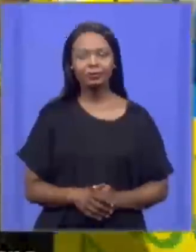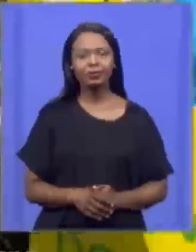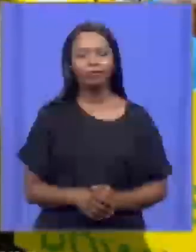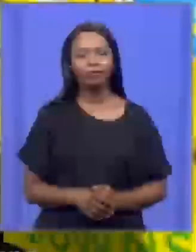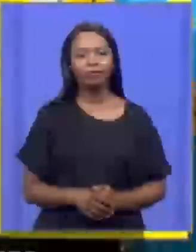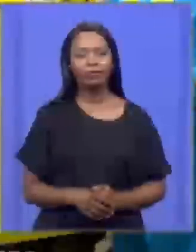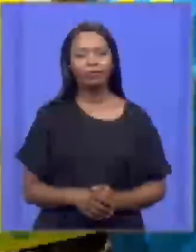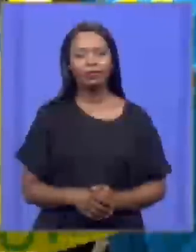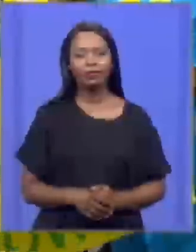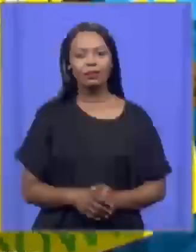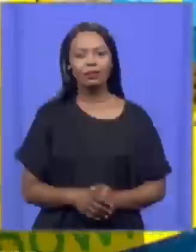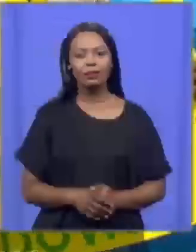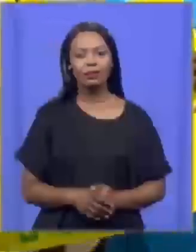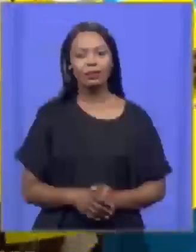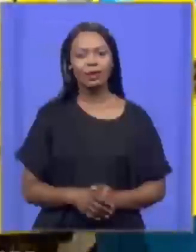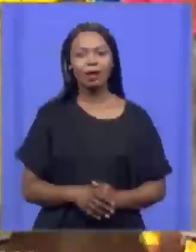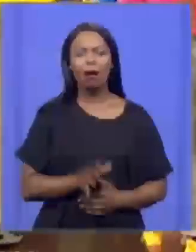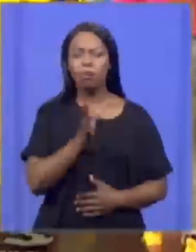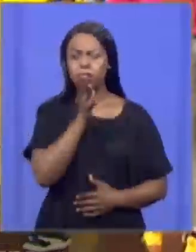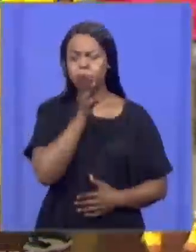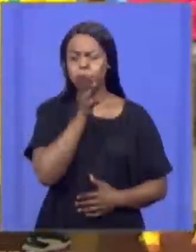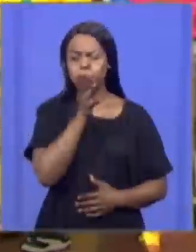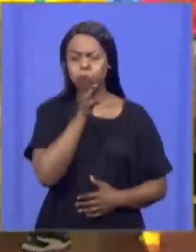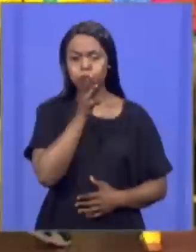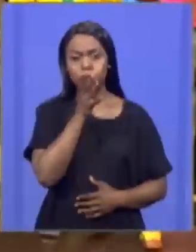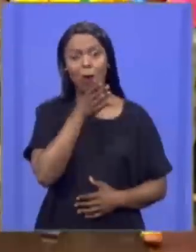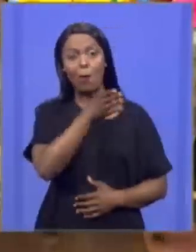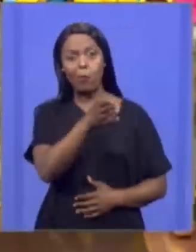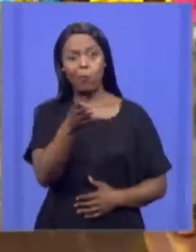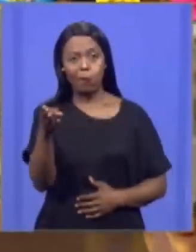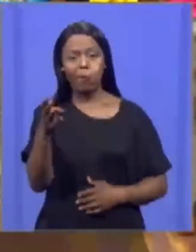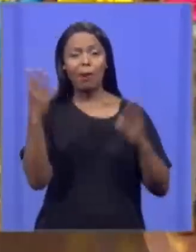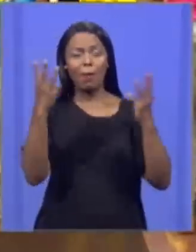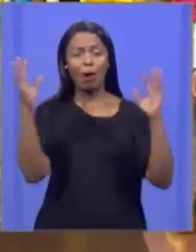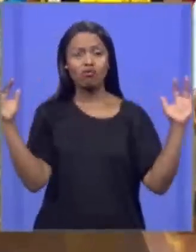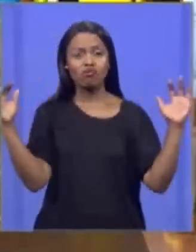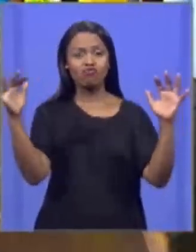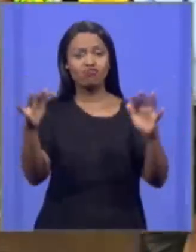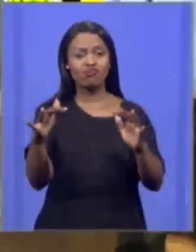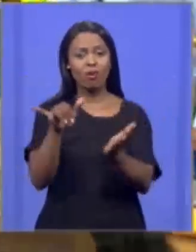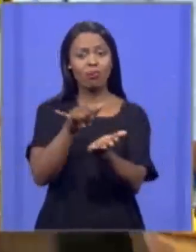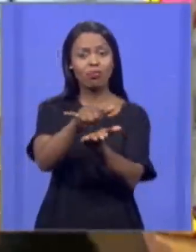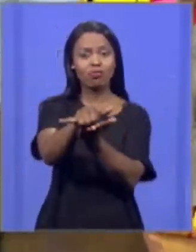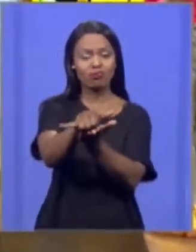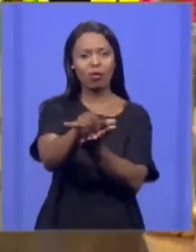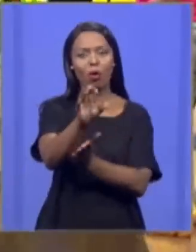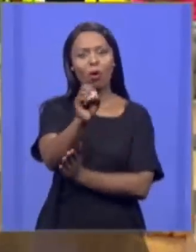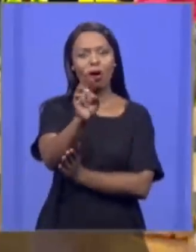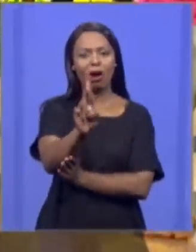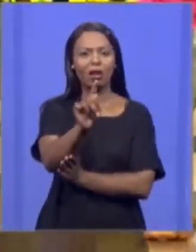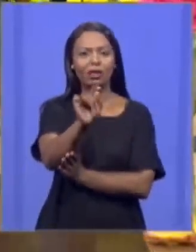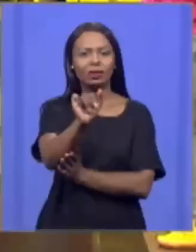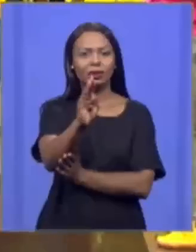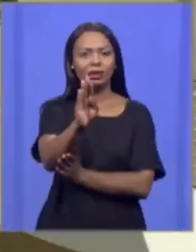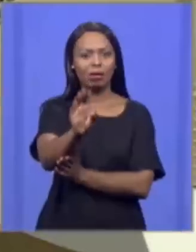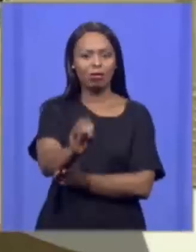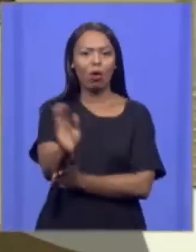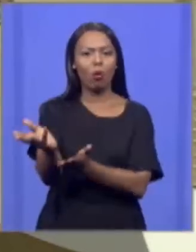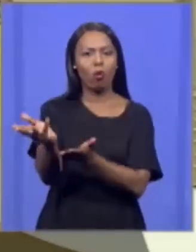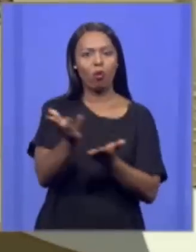Go be go tletše la go falala boemafofaneng bja OR Tambo le hono go be go amogelwa sehlopha sa